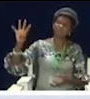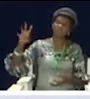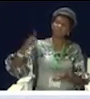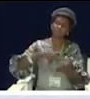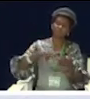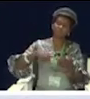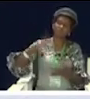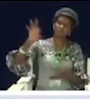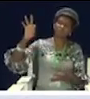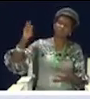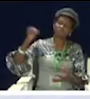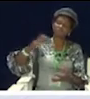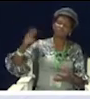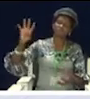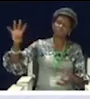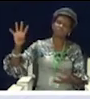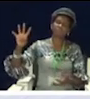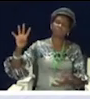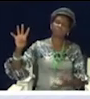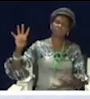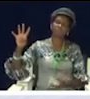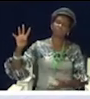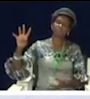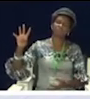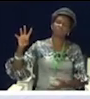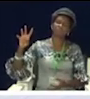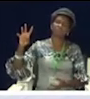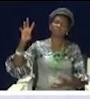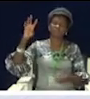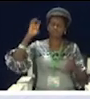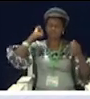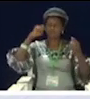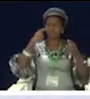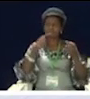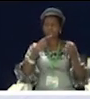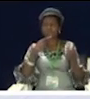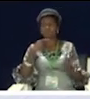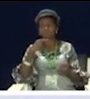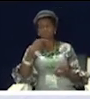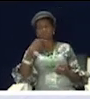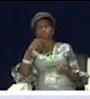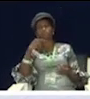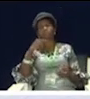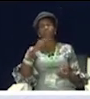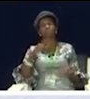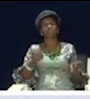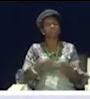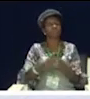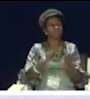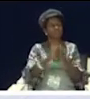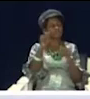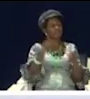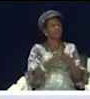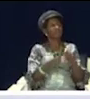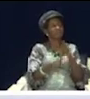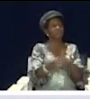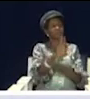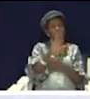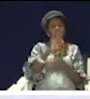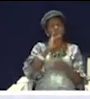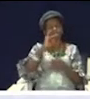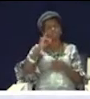Psalm 90 verse 4. He says, as far as God is concerned,